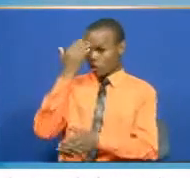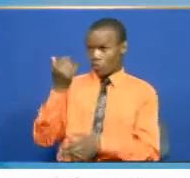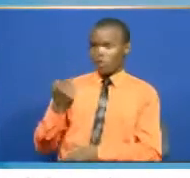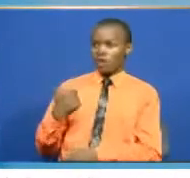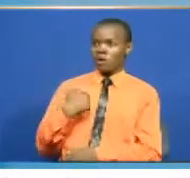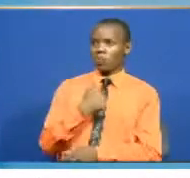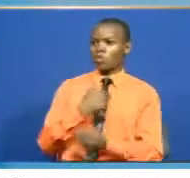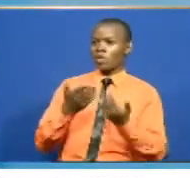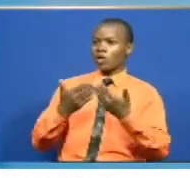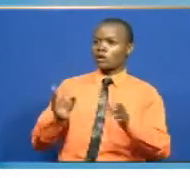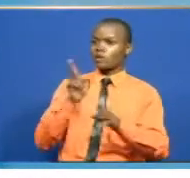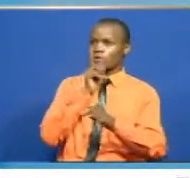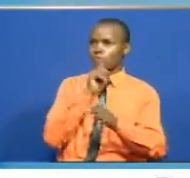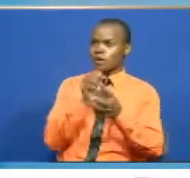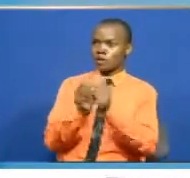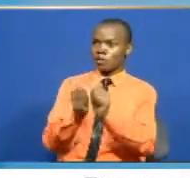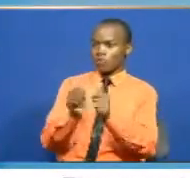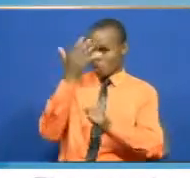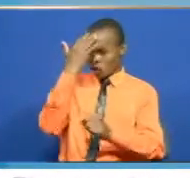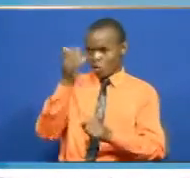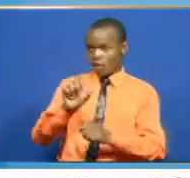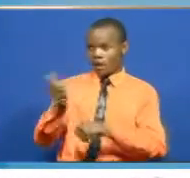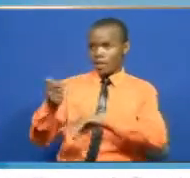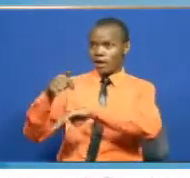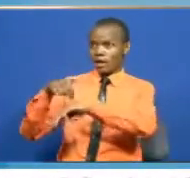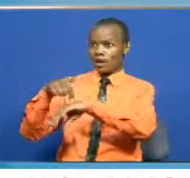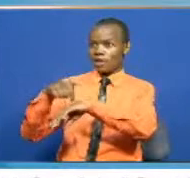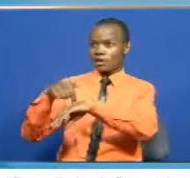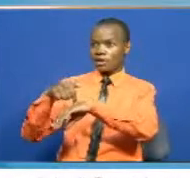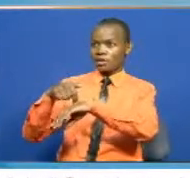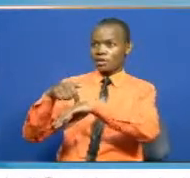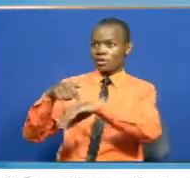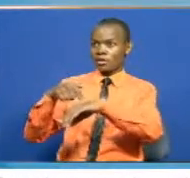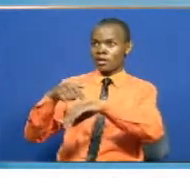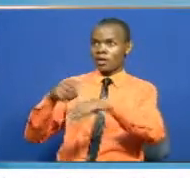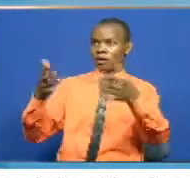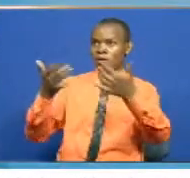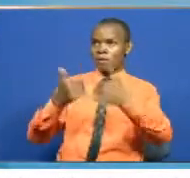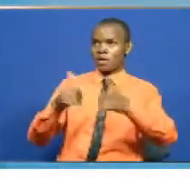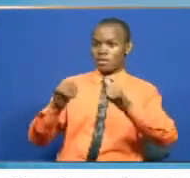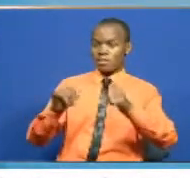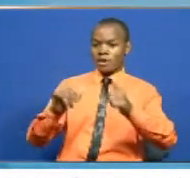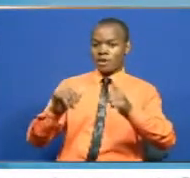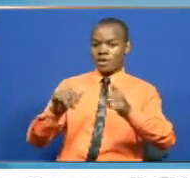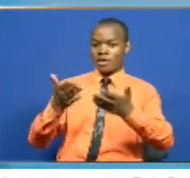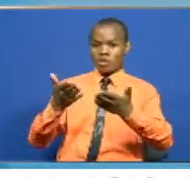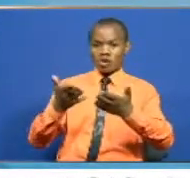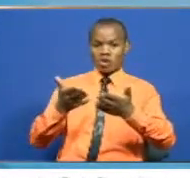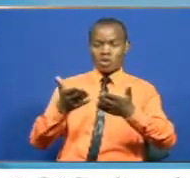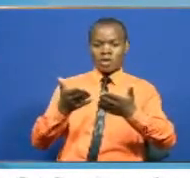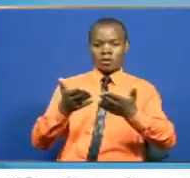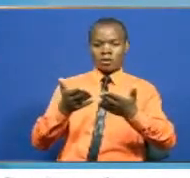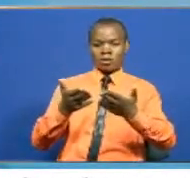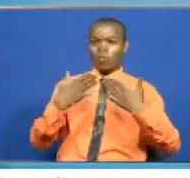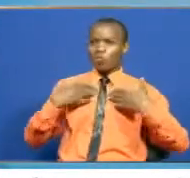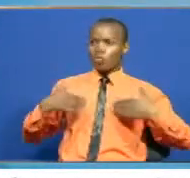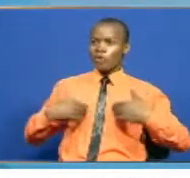we lost the game, because at some point they played more physical, and